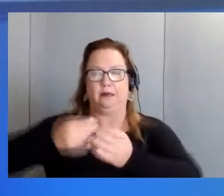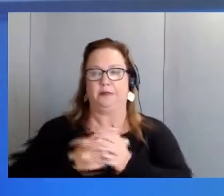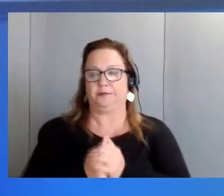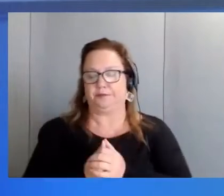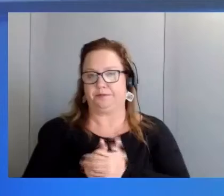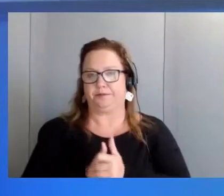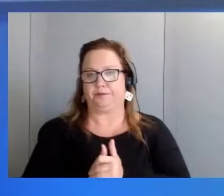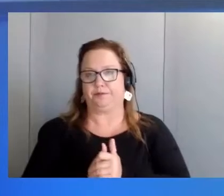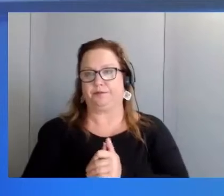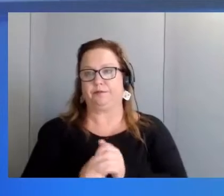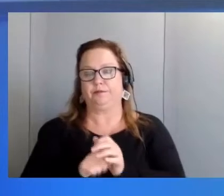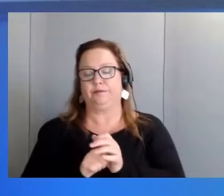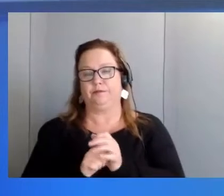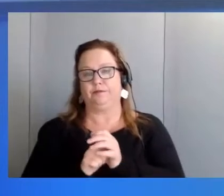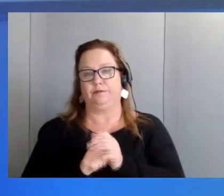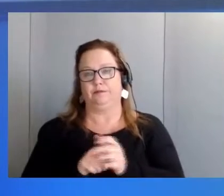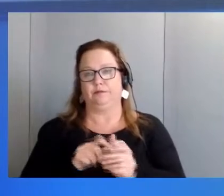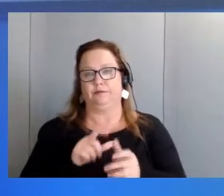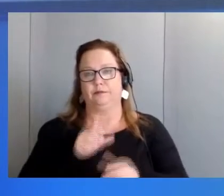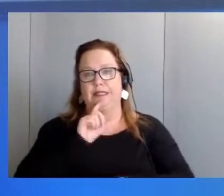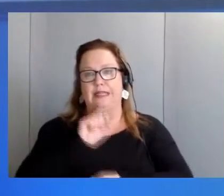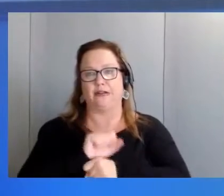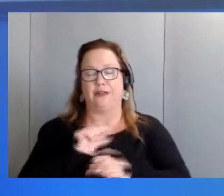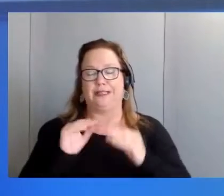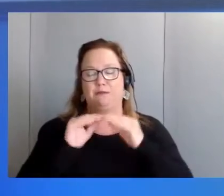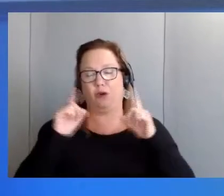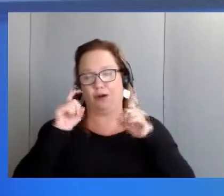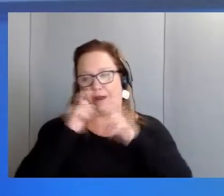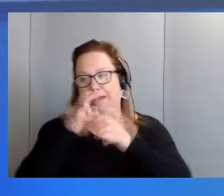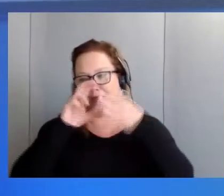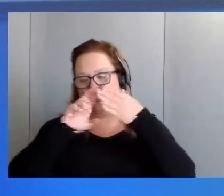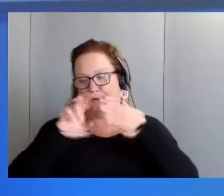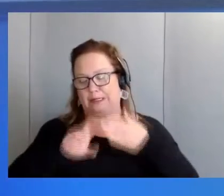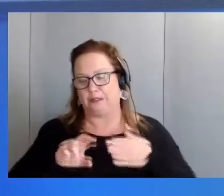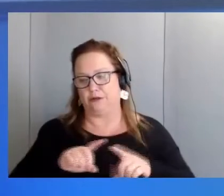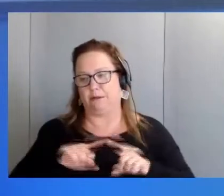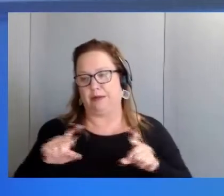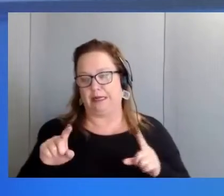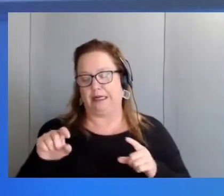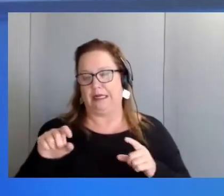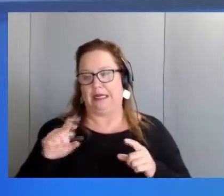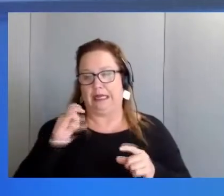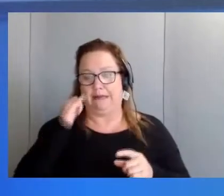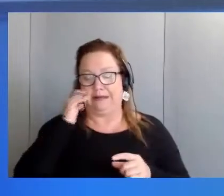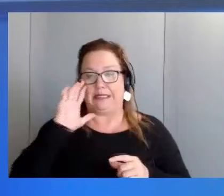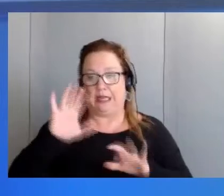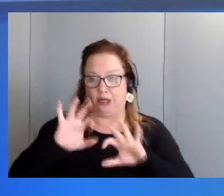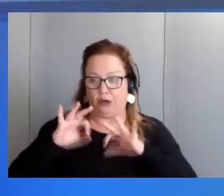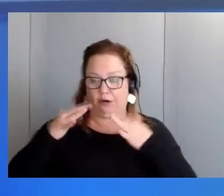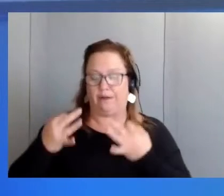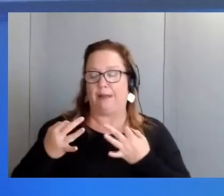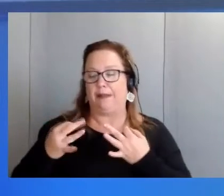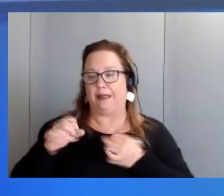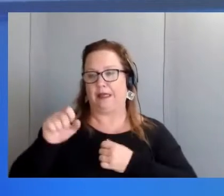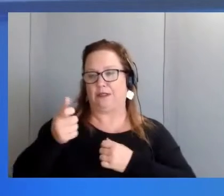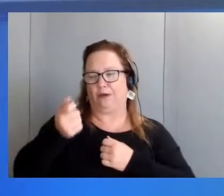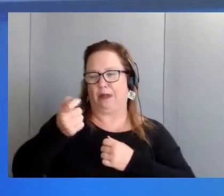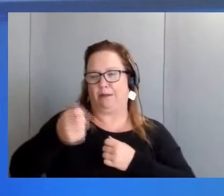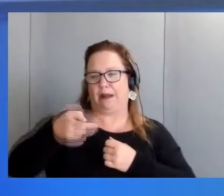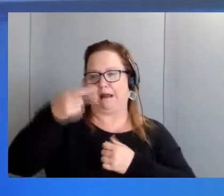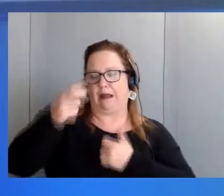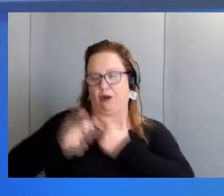disease. It's much more complicated than that in the research, but really if it's in your family, you're at a little bit higher risk. For